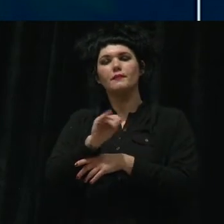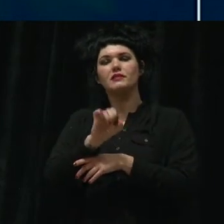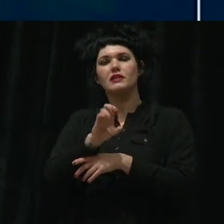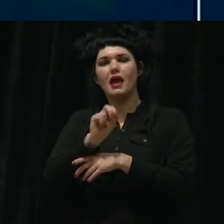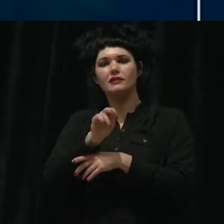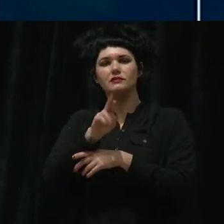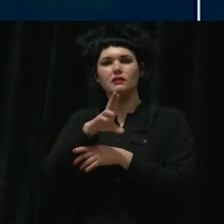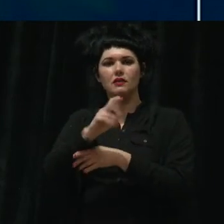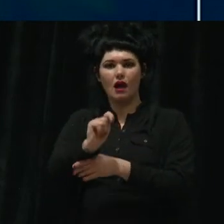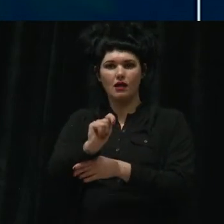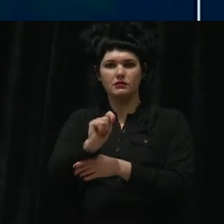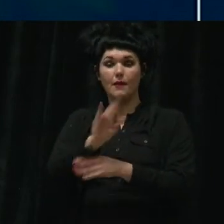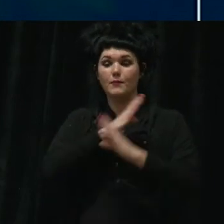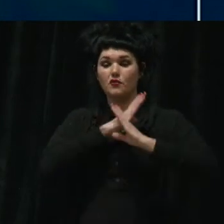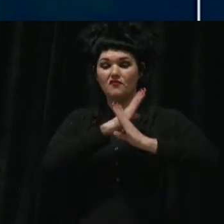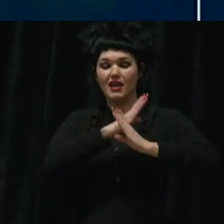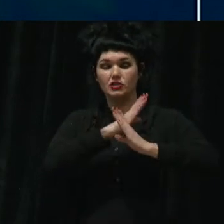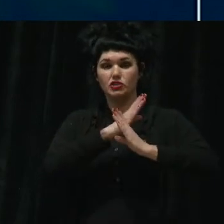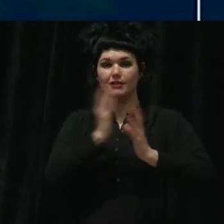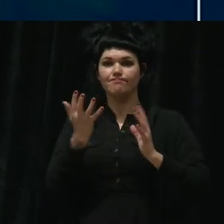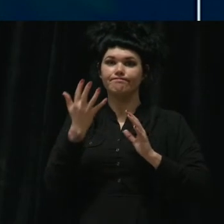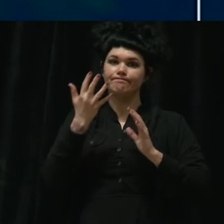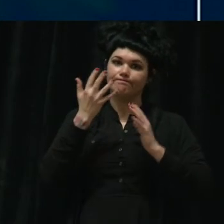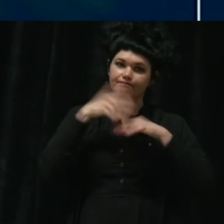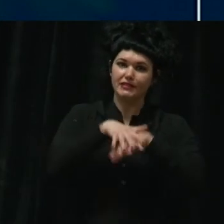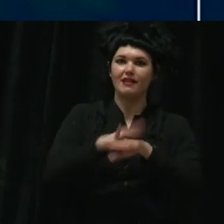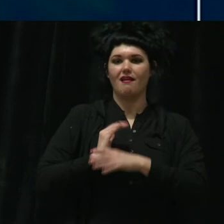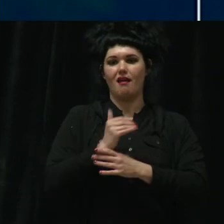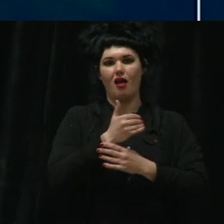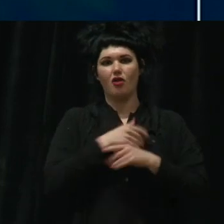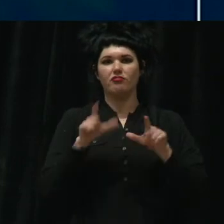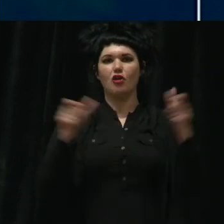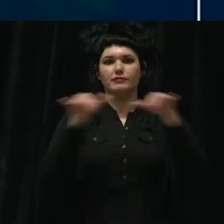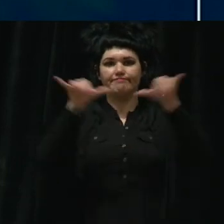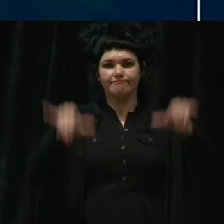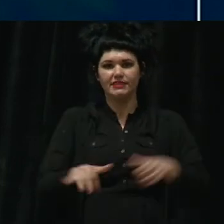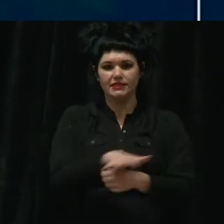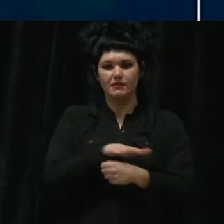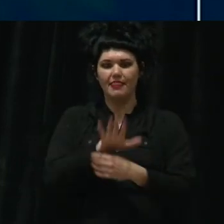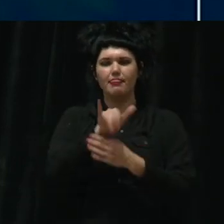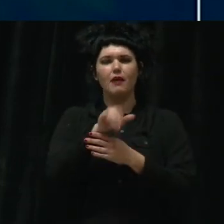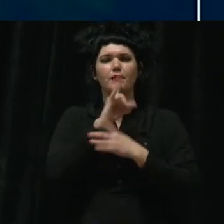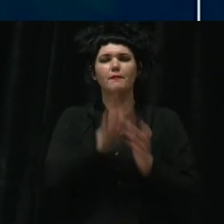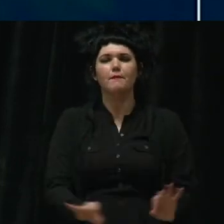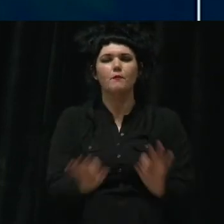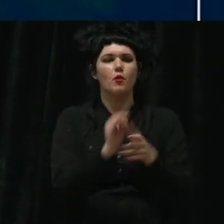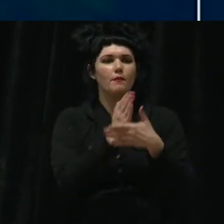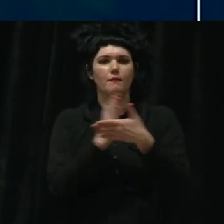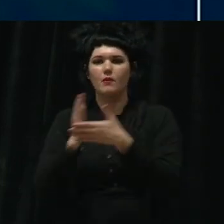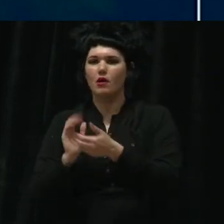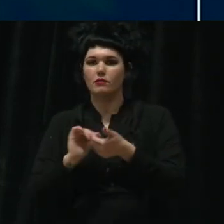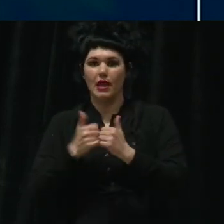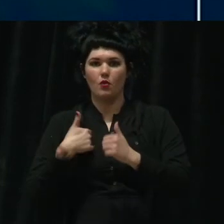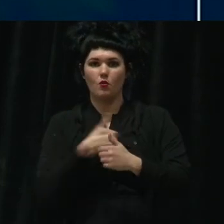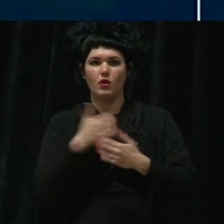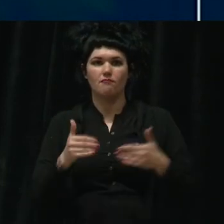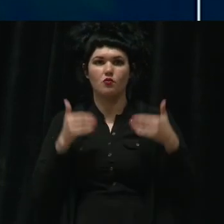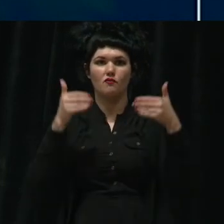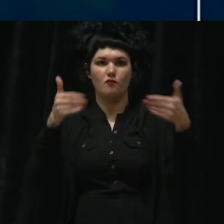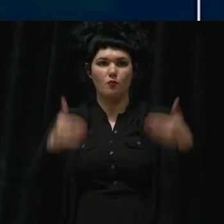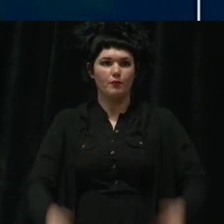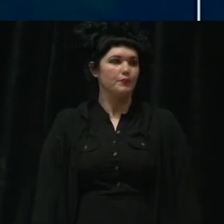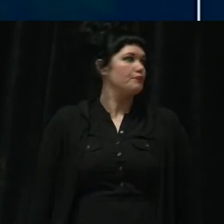into our larger DEI infrastructure and space will be an important part of how we're moving forward.